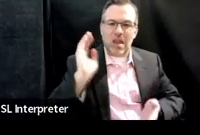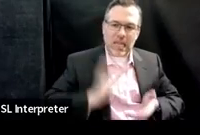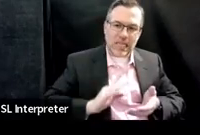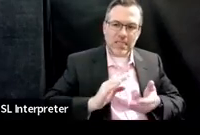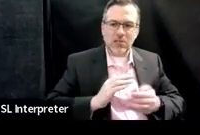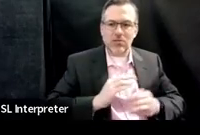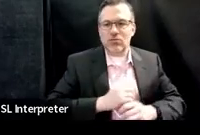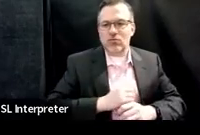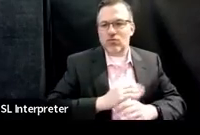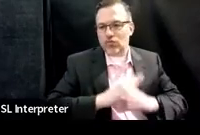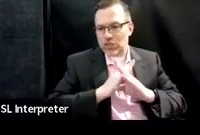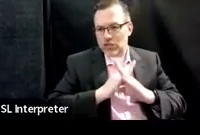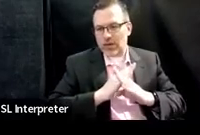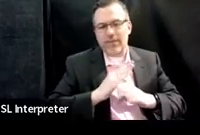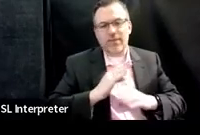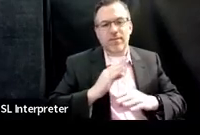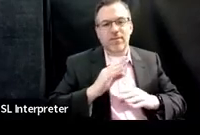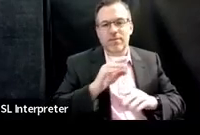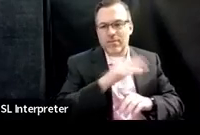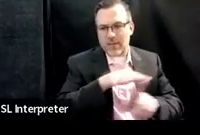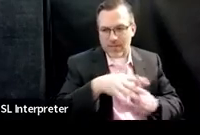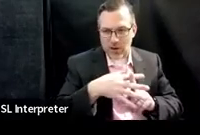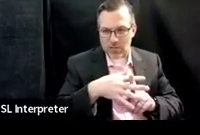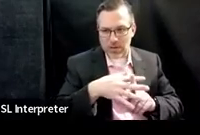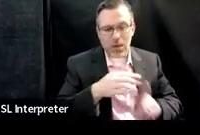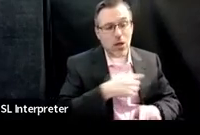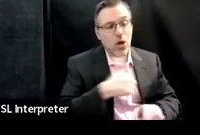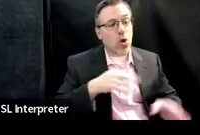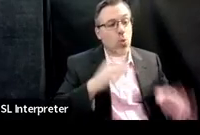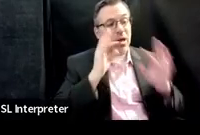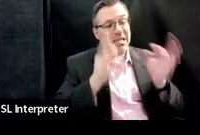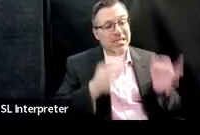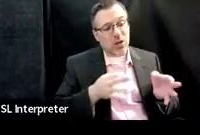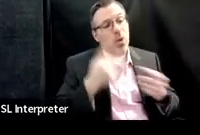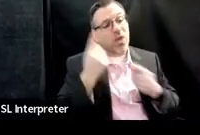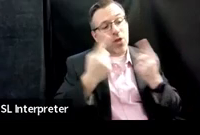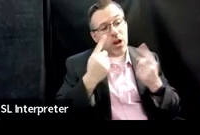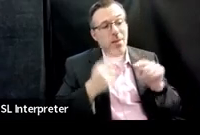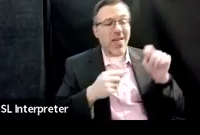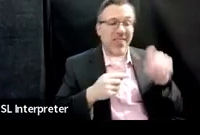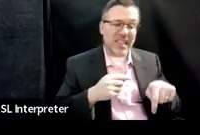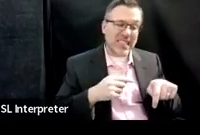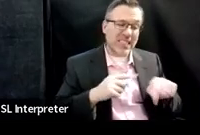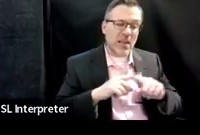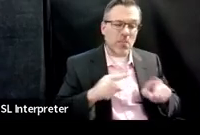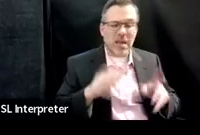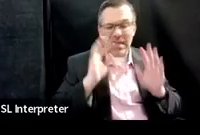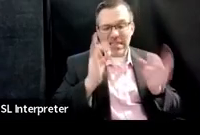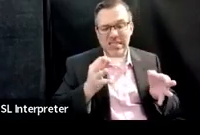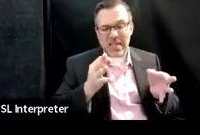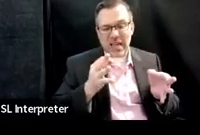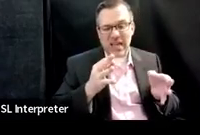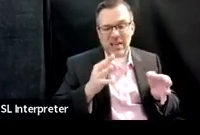possibly doing this, but we decided to do this instead. You could talk about, like I said before, the current program